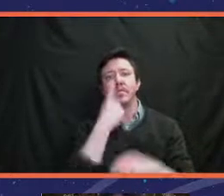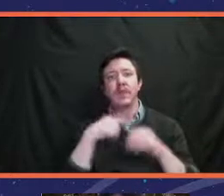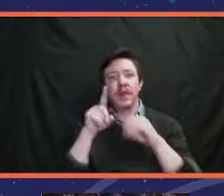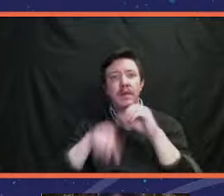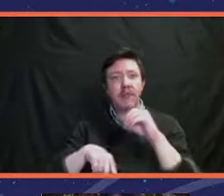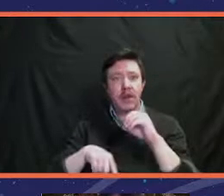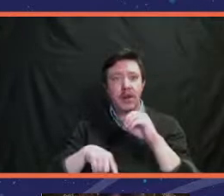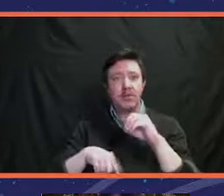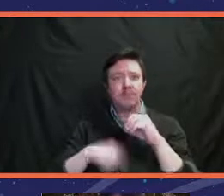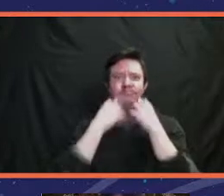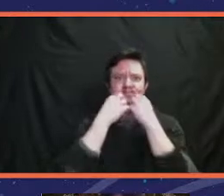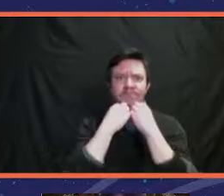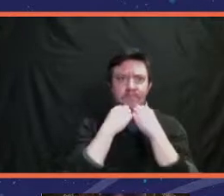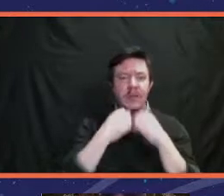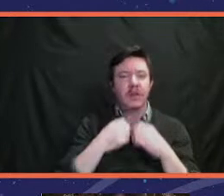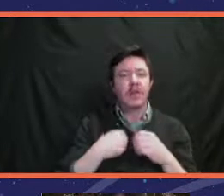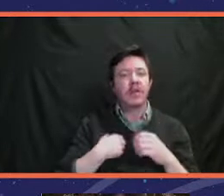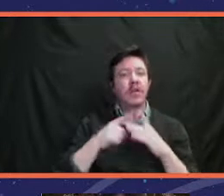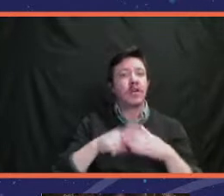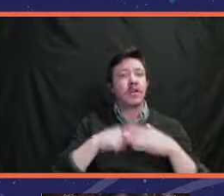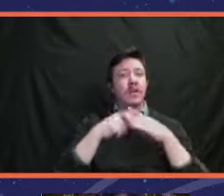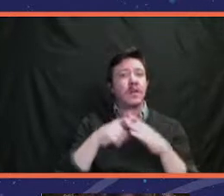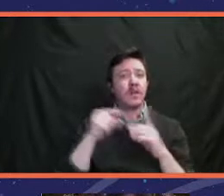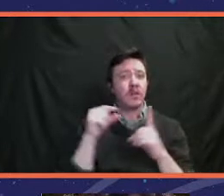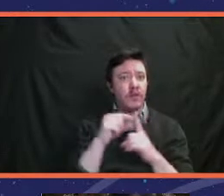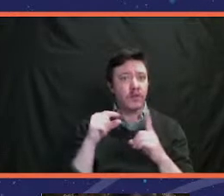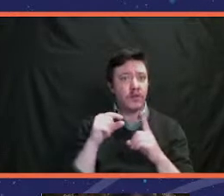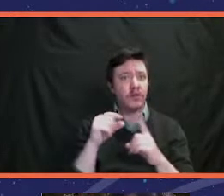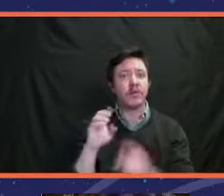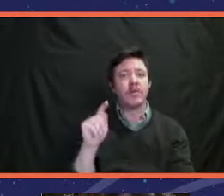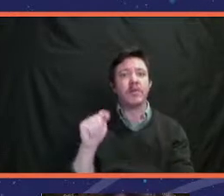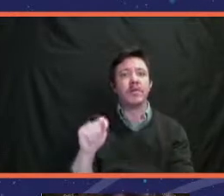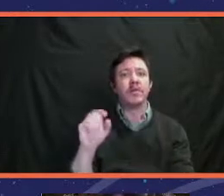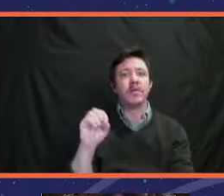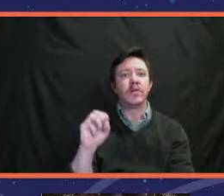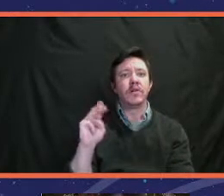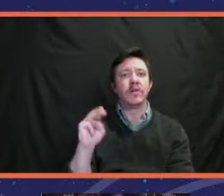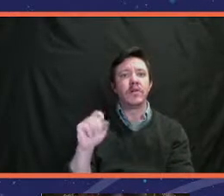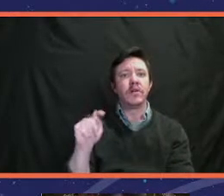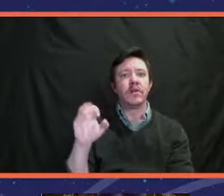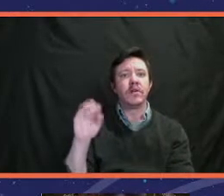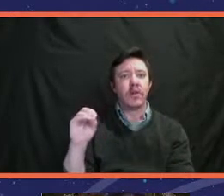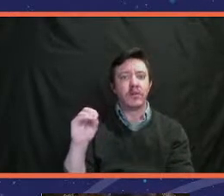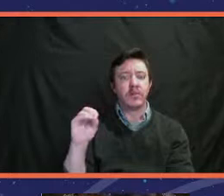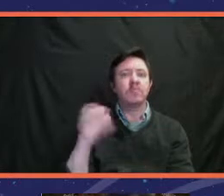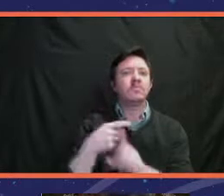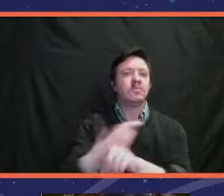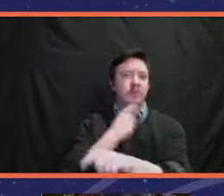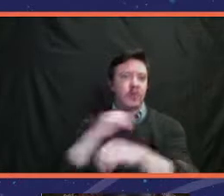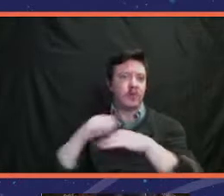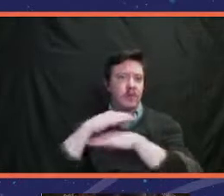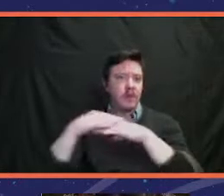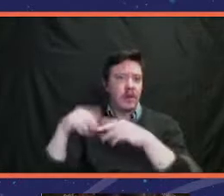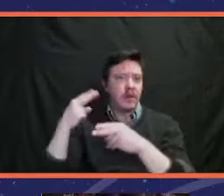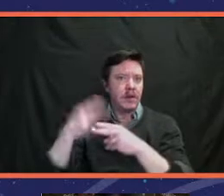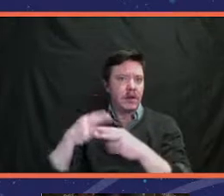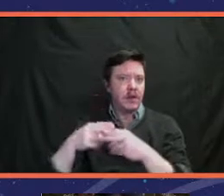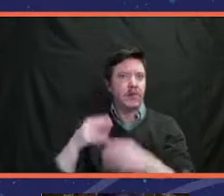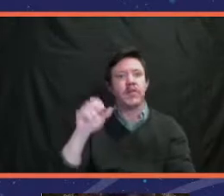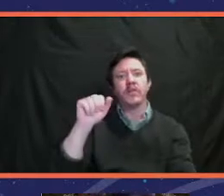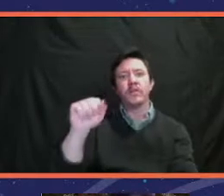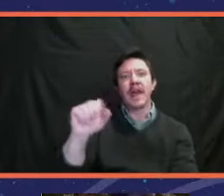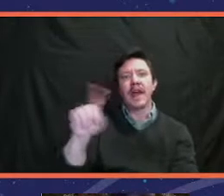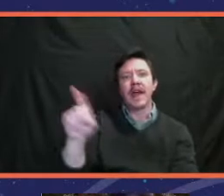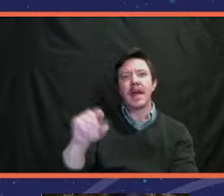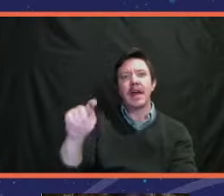original word tomato is from Nahuatl, which is the Aztecs. And